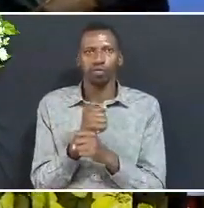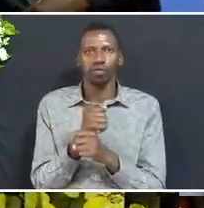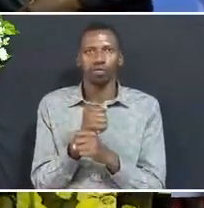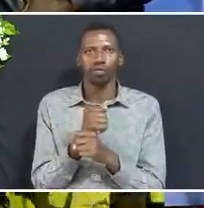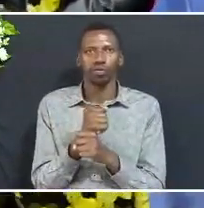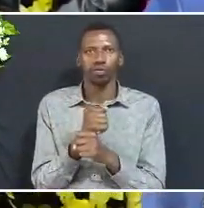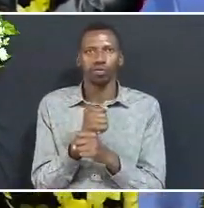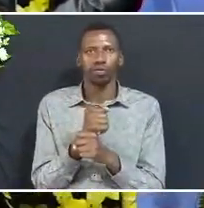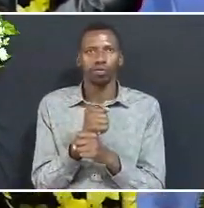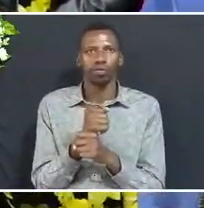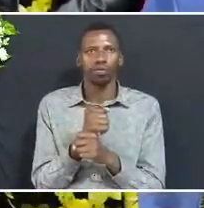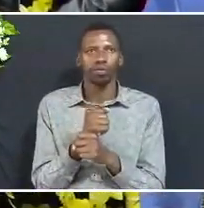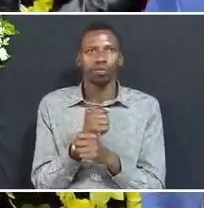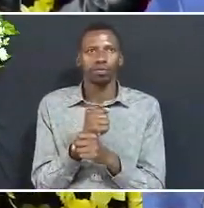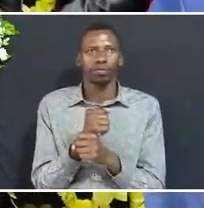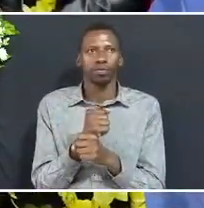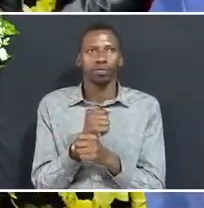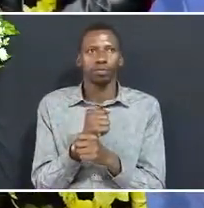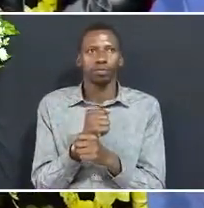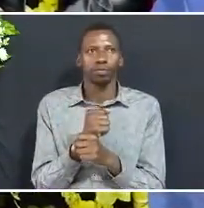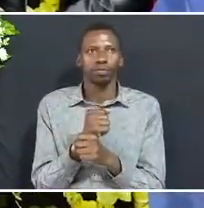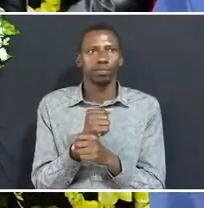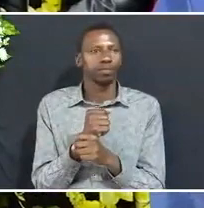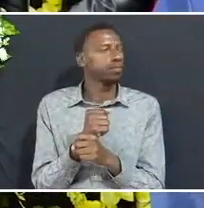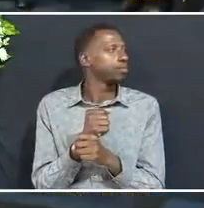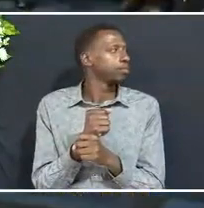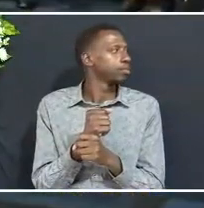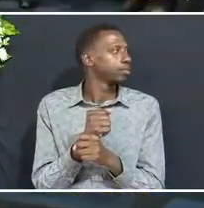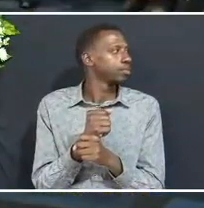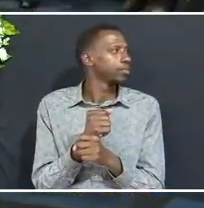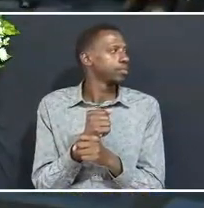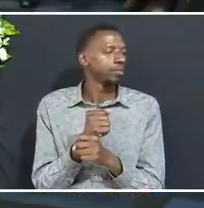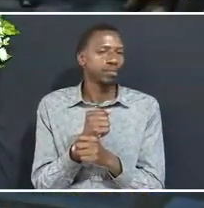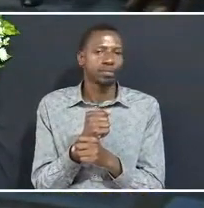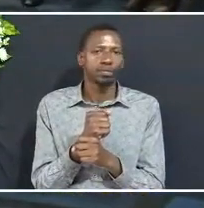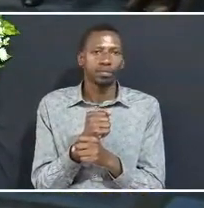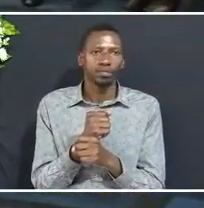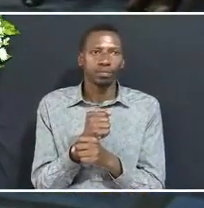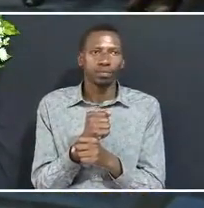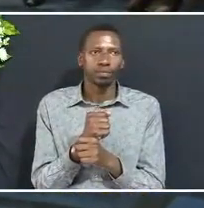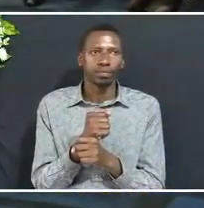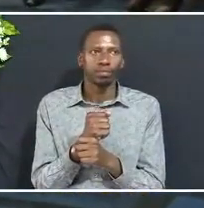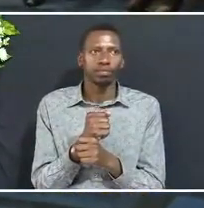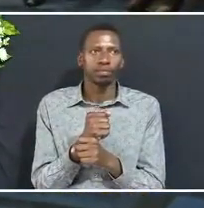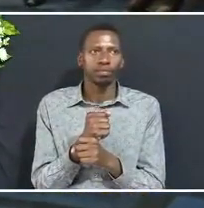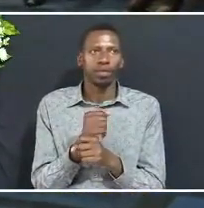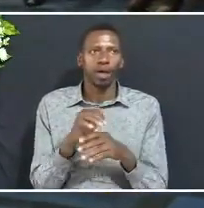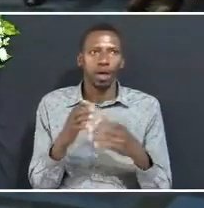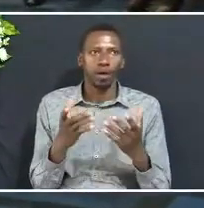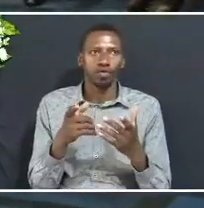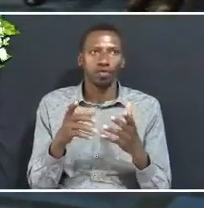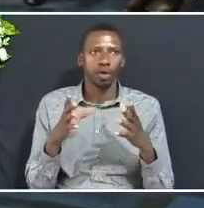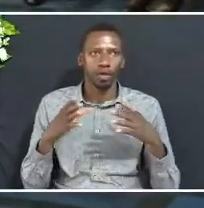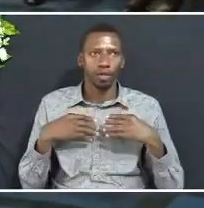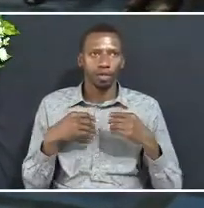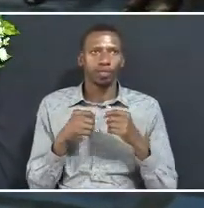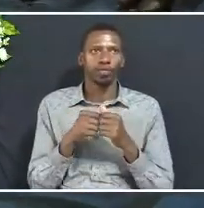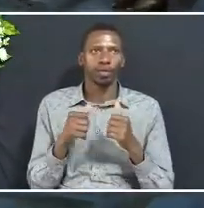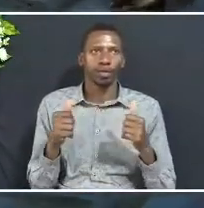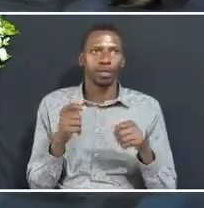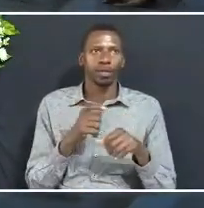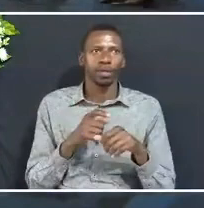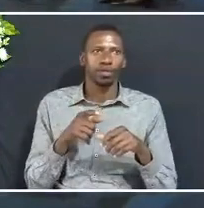a posture that is well accepted of you, and you, when you